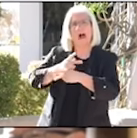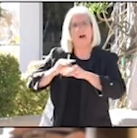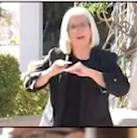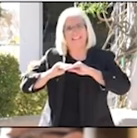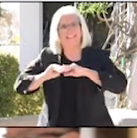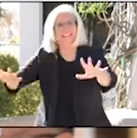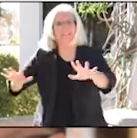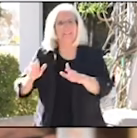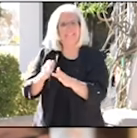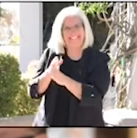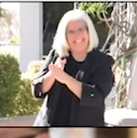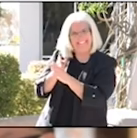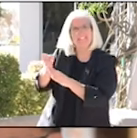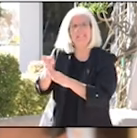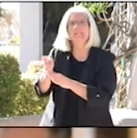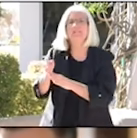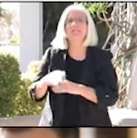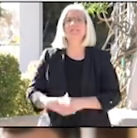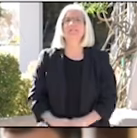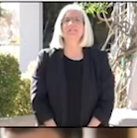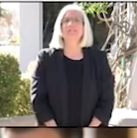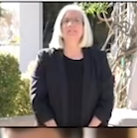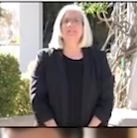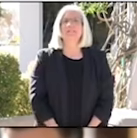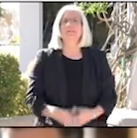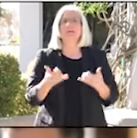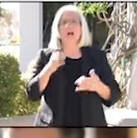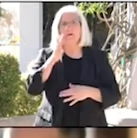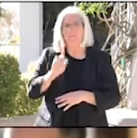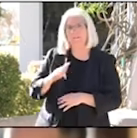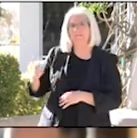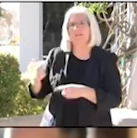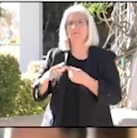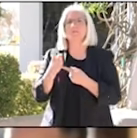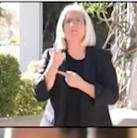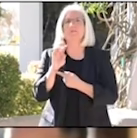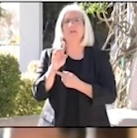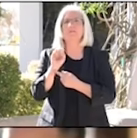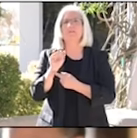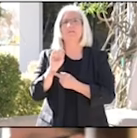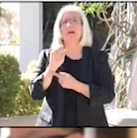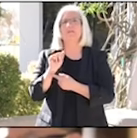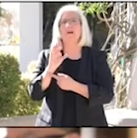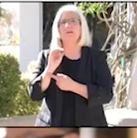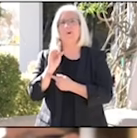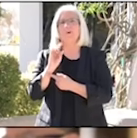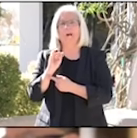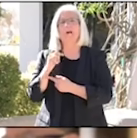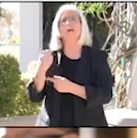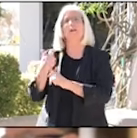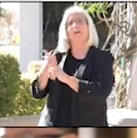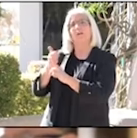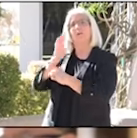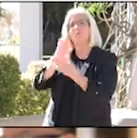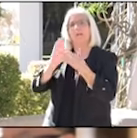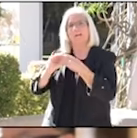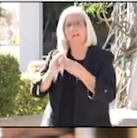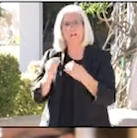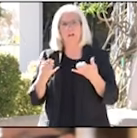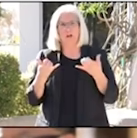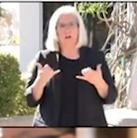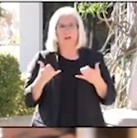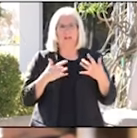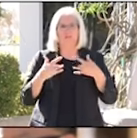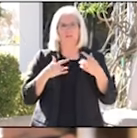I'm going to begin by turning it over to Dr. Cody, who's going to talk about where we currently are with respect to cases and